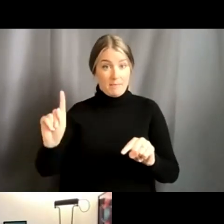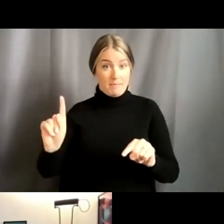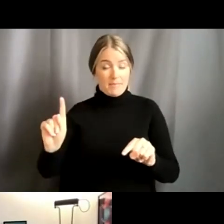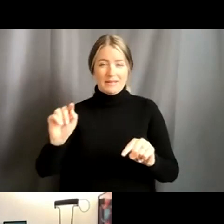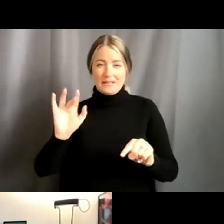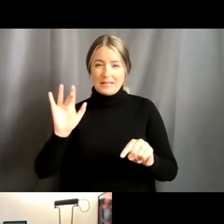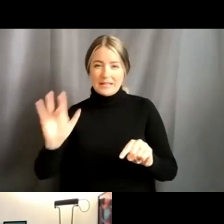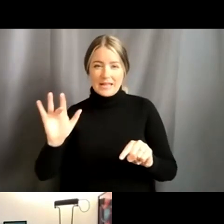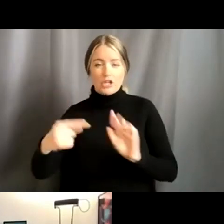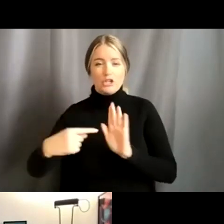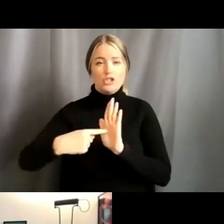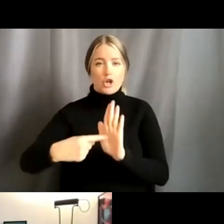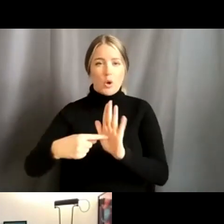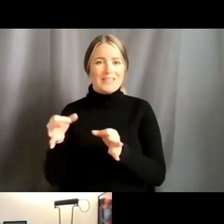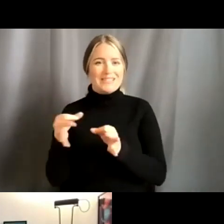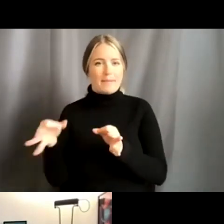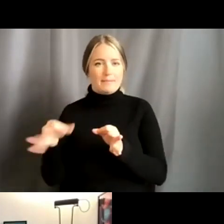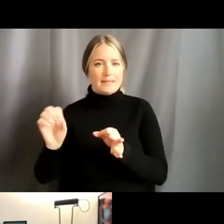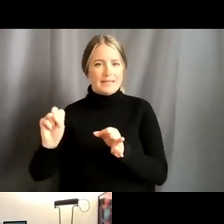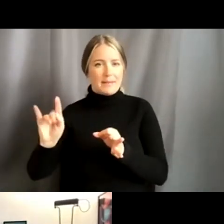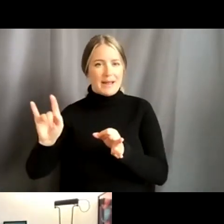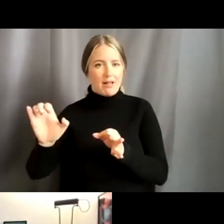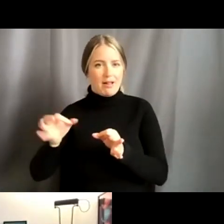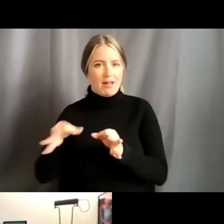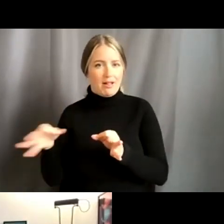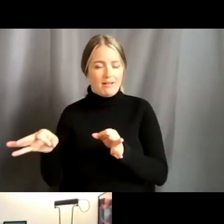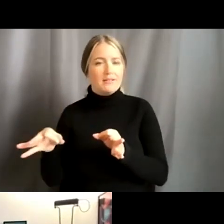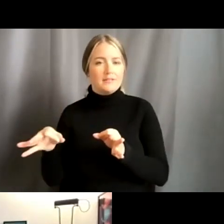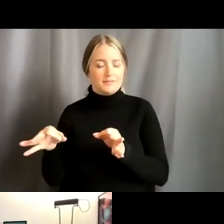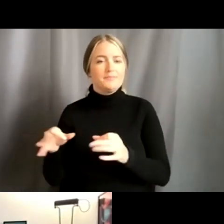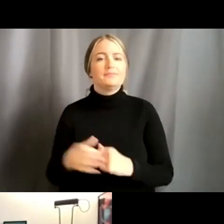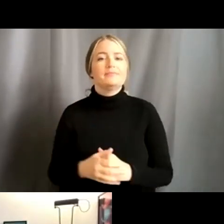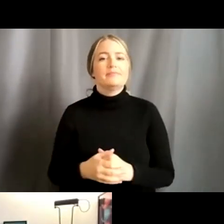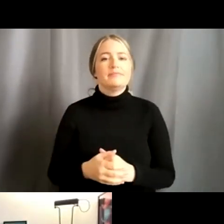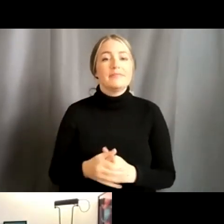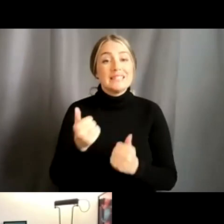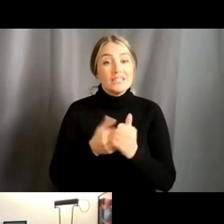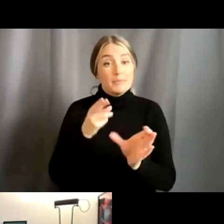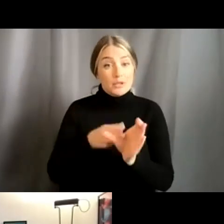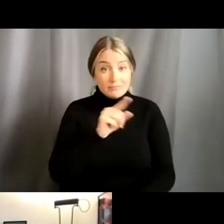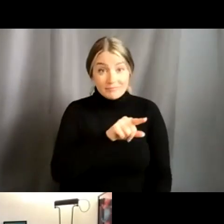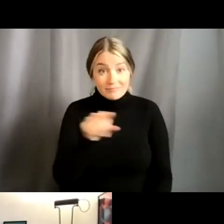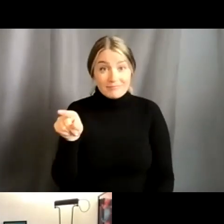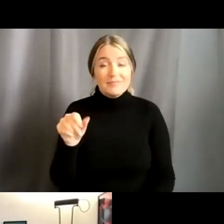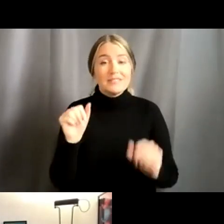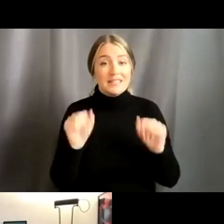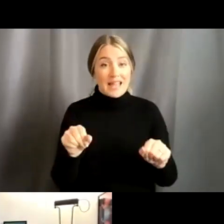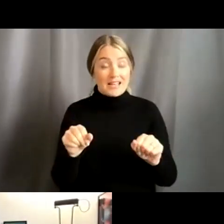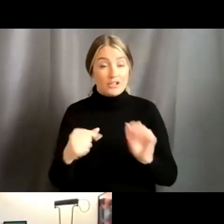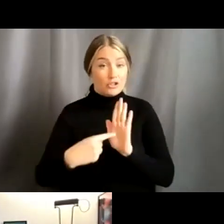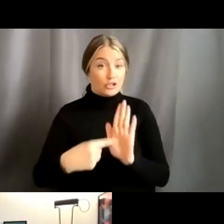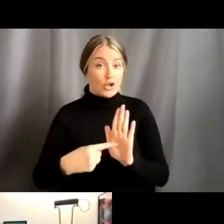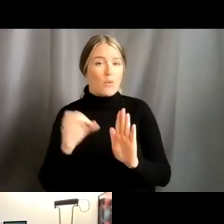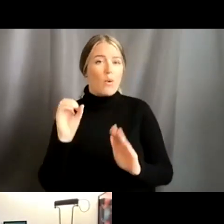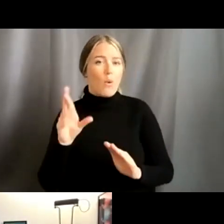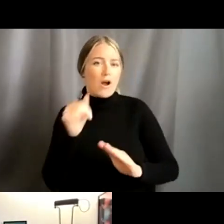click on Show Subtitle to start displaying the captions. Each participant has the option to show or hide captions within their